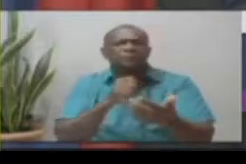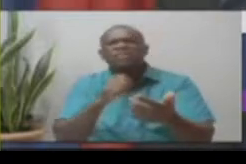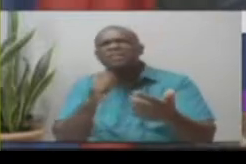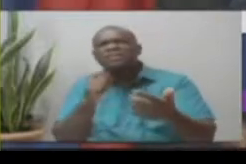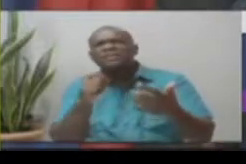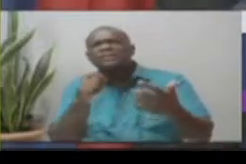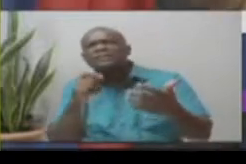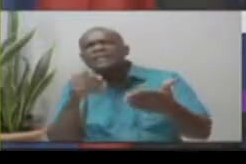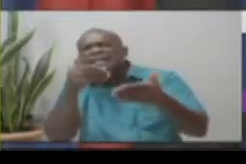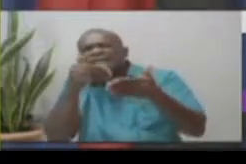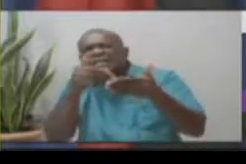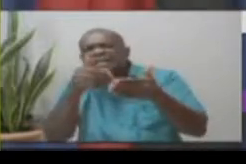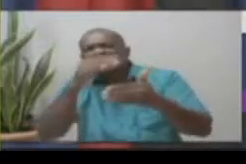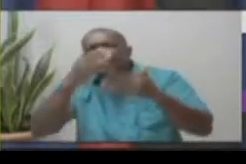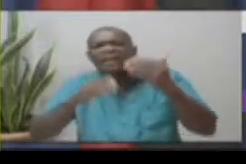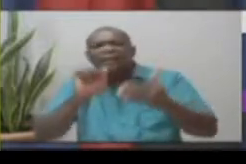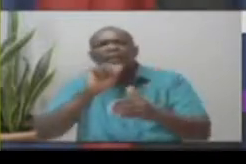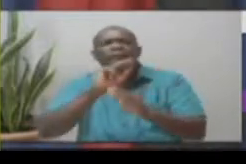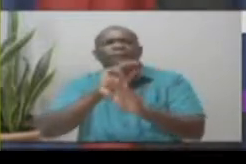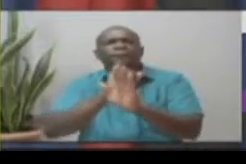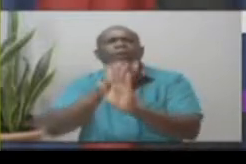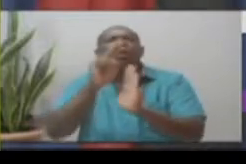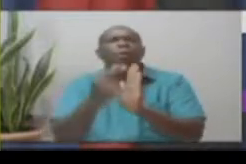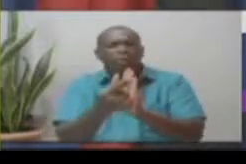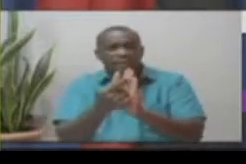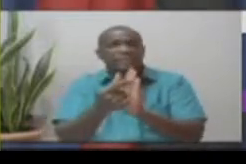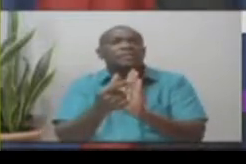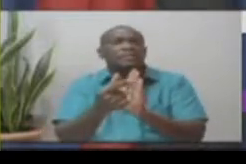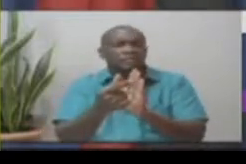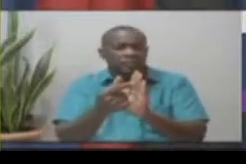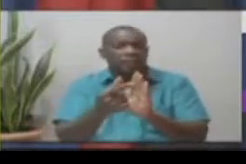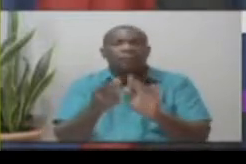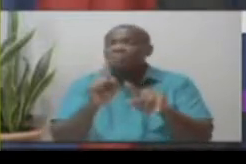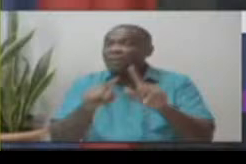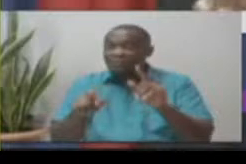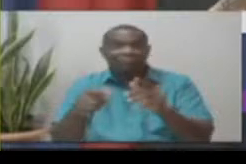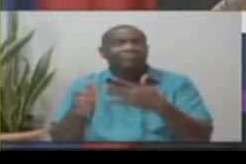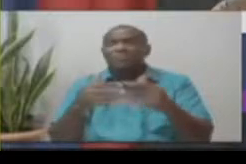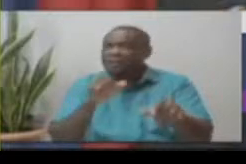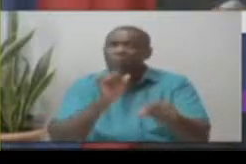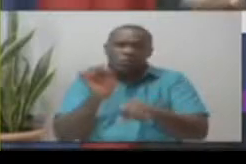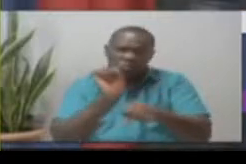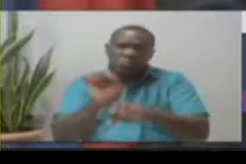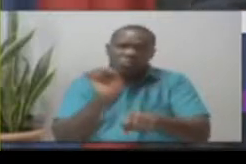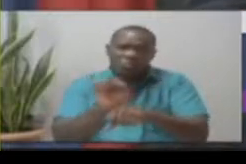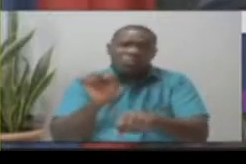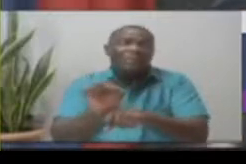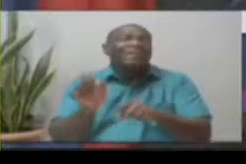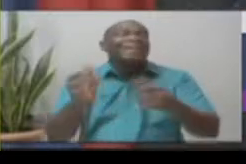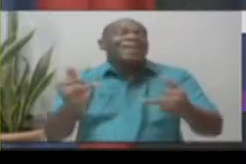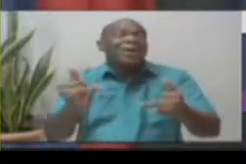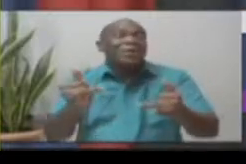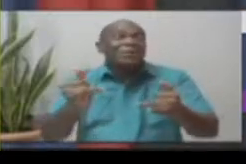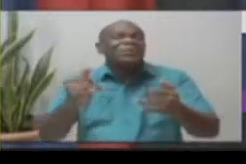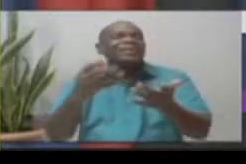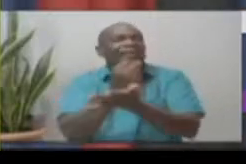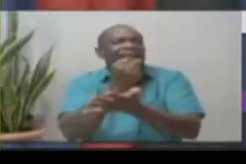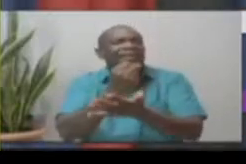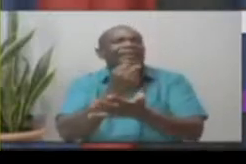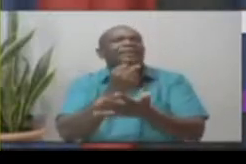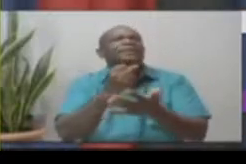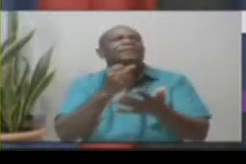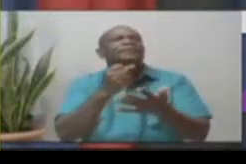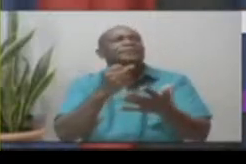that, and some of it is going to get here during July. We talked to you about getting about 300,000 out of China. We got